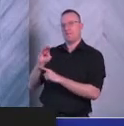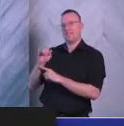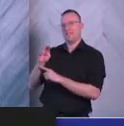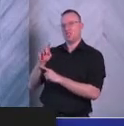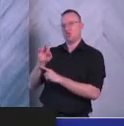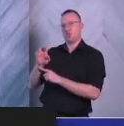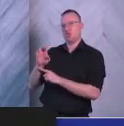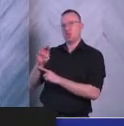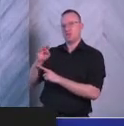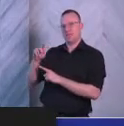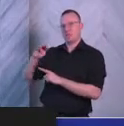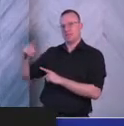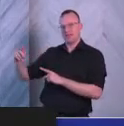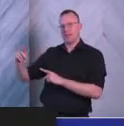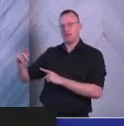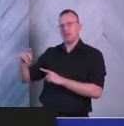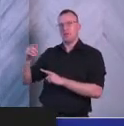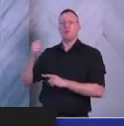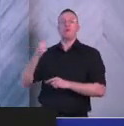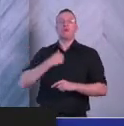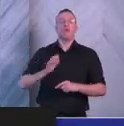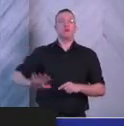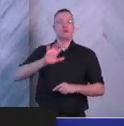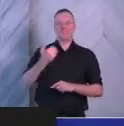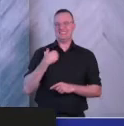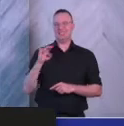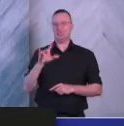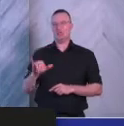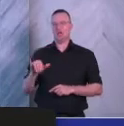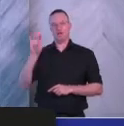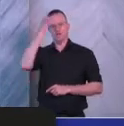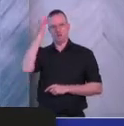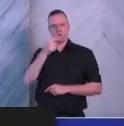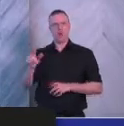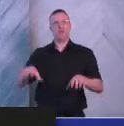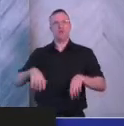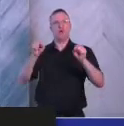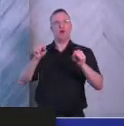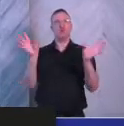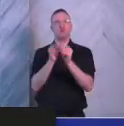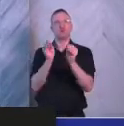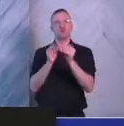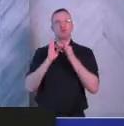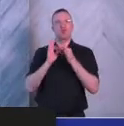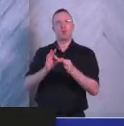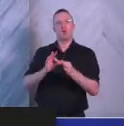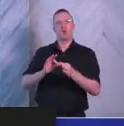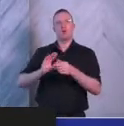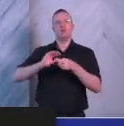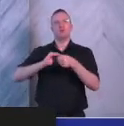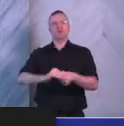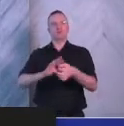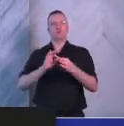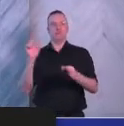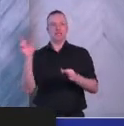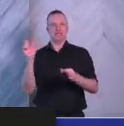at the national level, in July, the federal government held a national summit on Islamophobia specifically. And at this